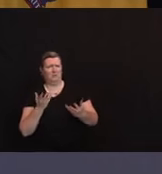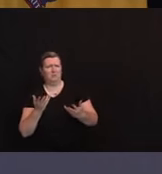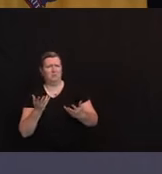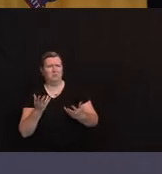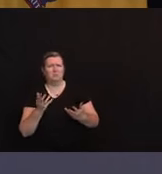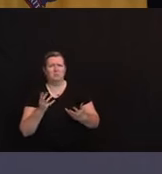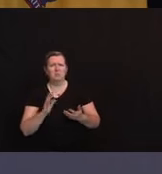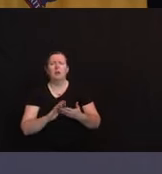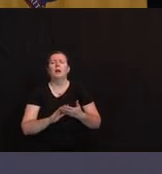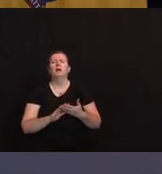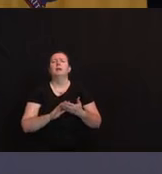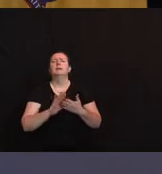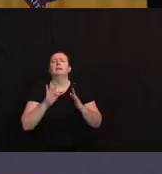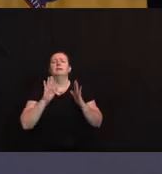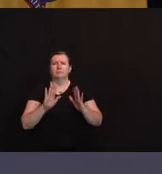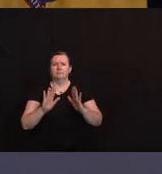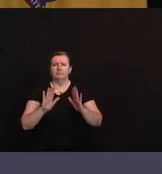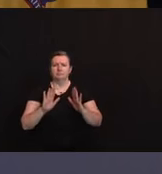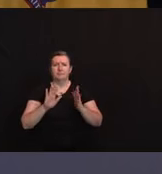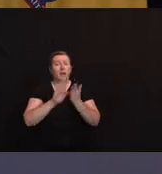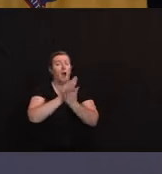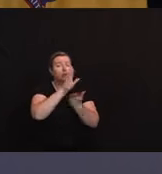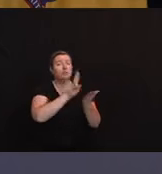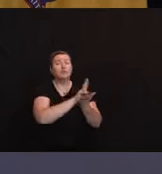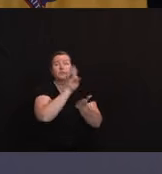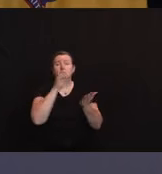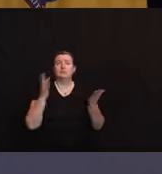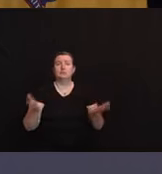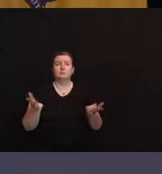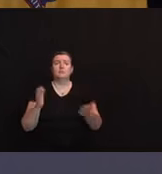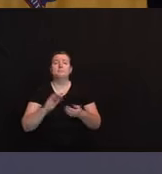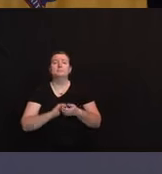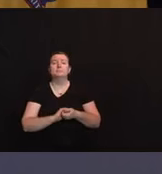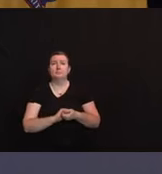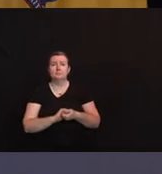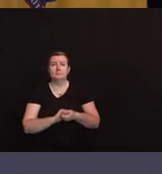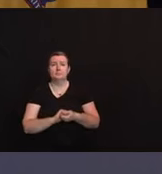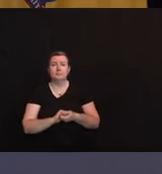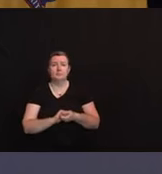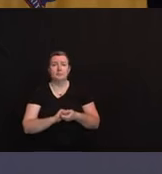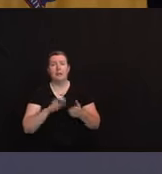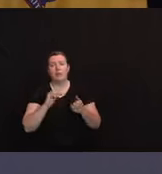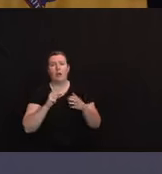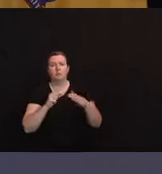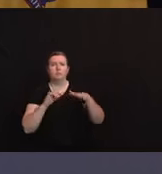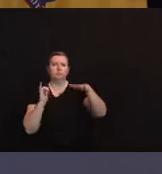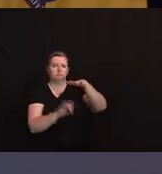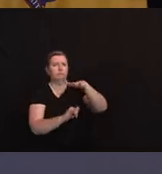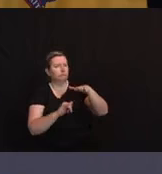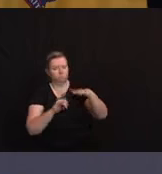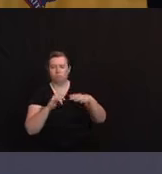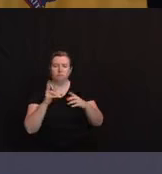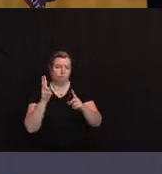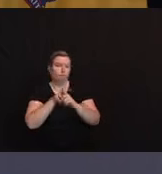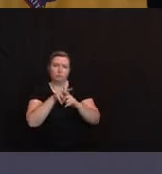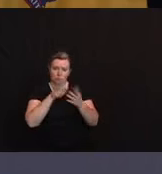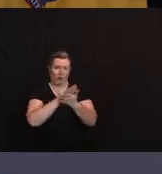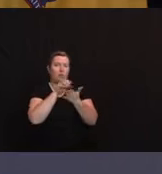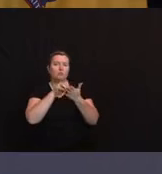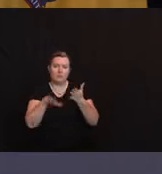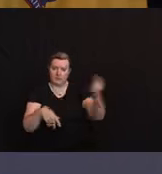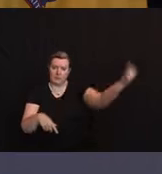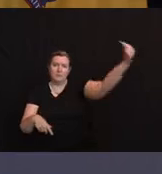does. It does, and I've got one in my own house. And this was a topic of conversation